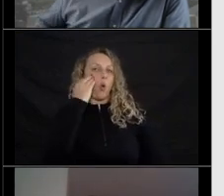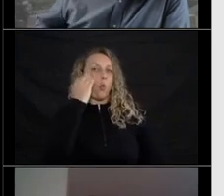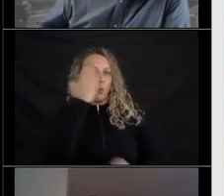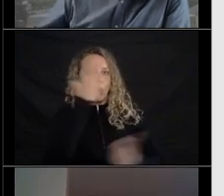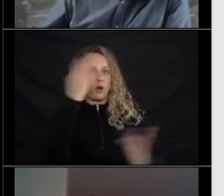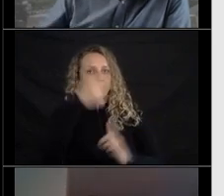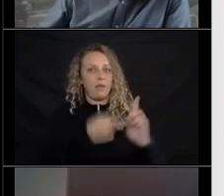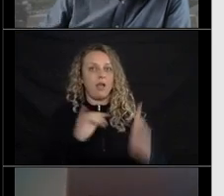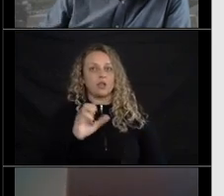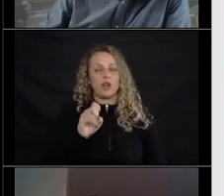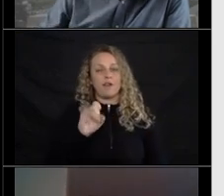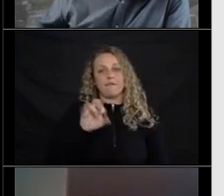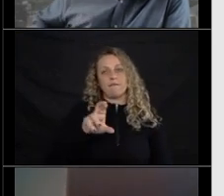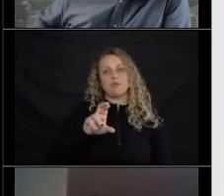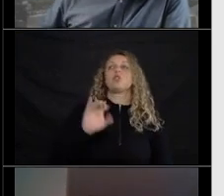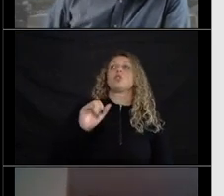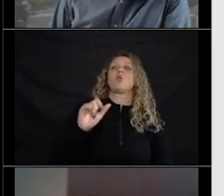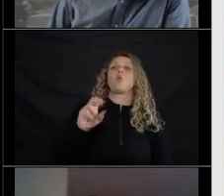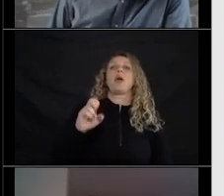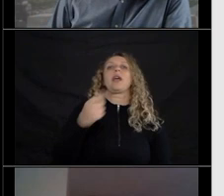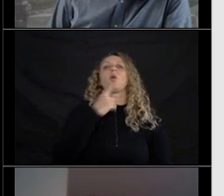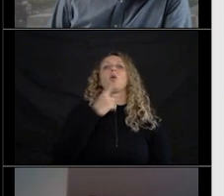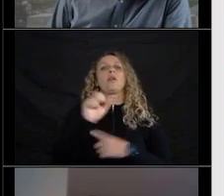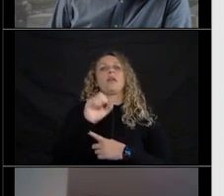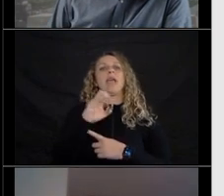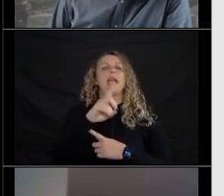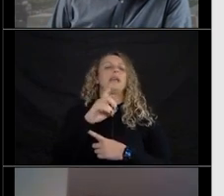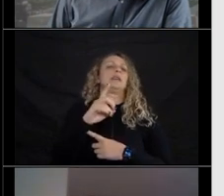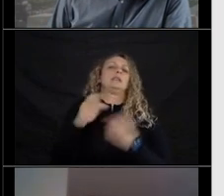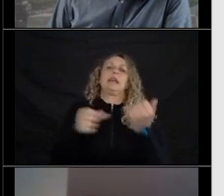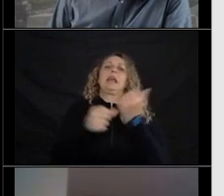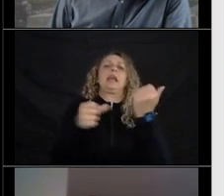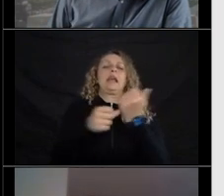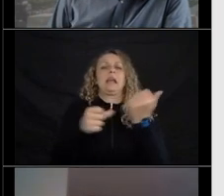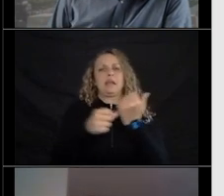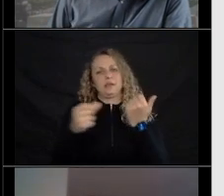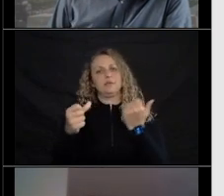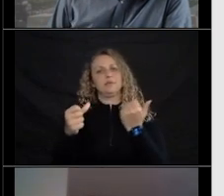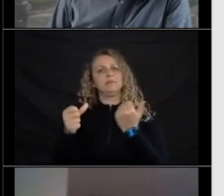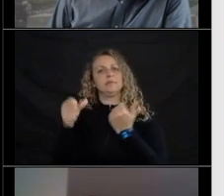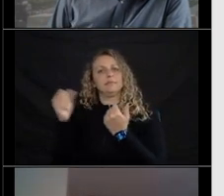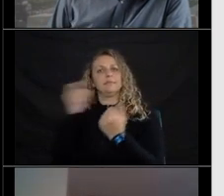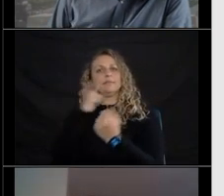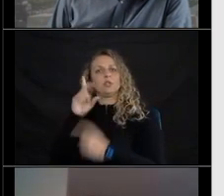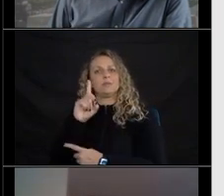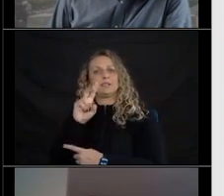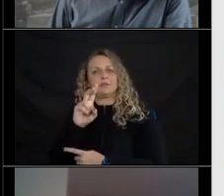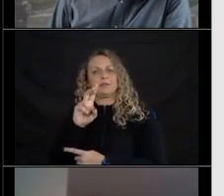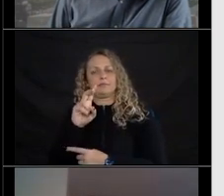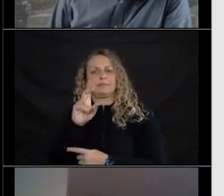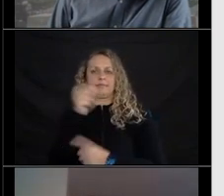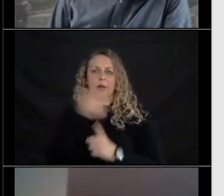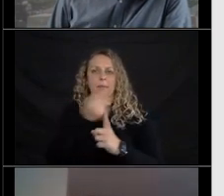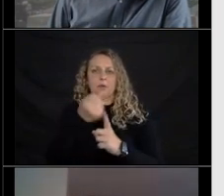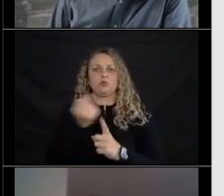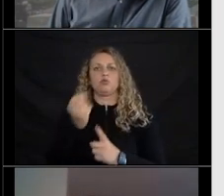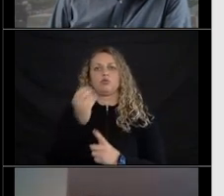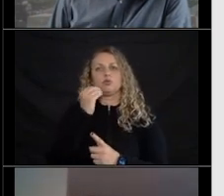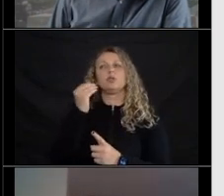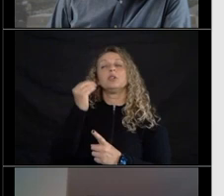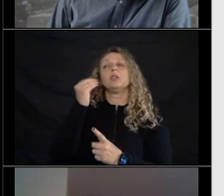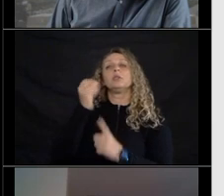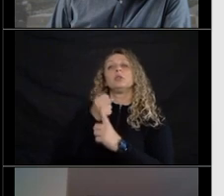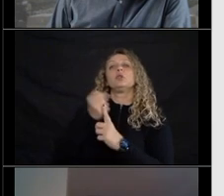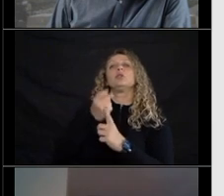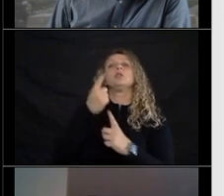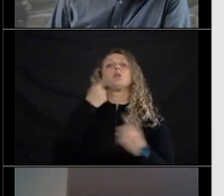Ray will, with Aid to Victims of Domestic Abuse, will accept the proclamation. City of Boynton Beach Proclamation. Whereas